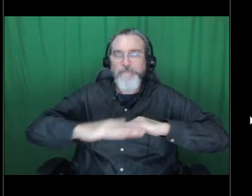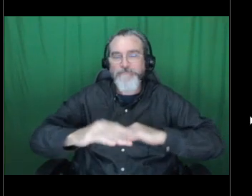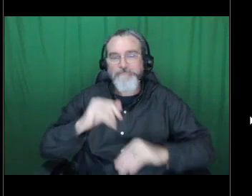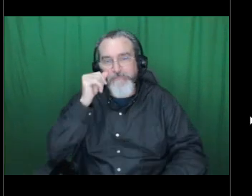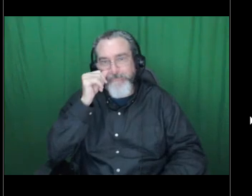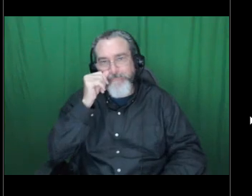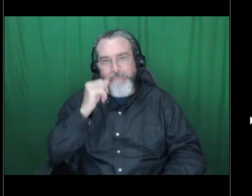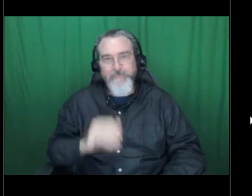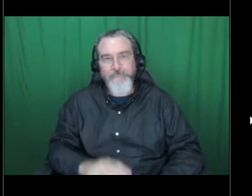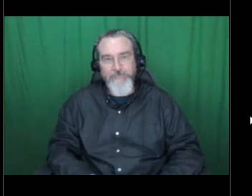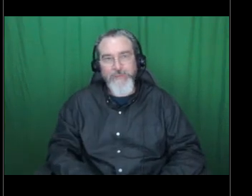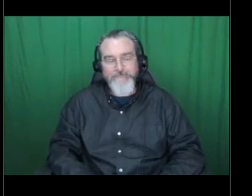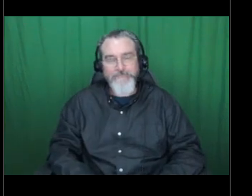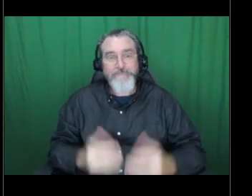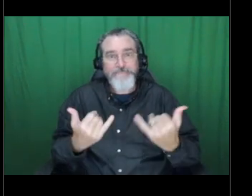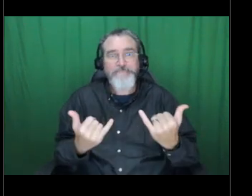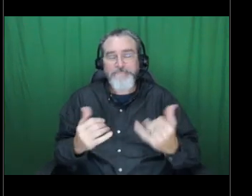Curb ramps.